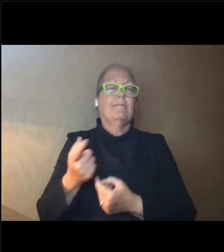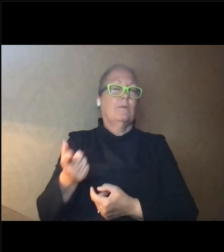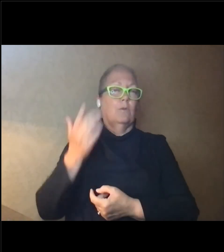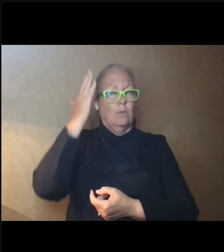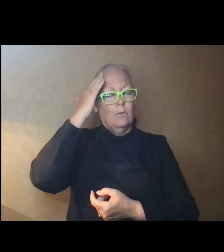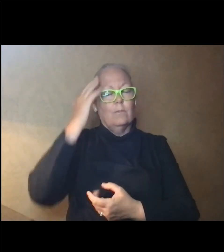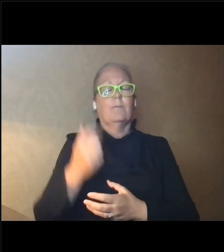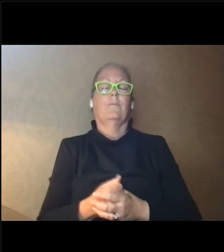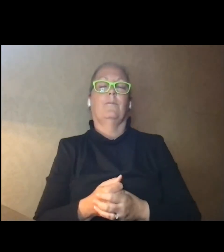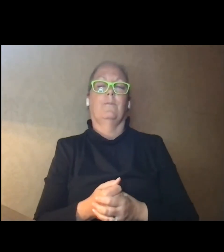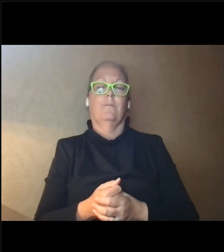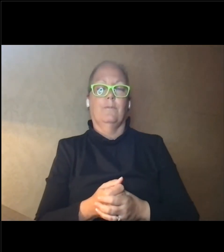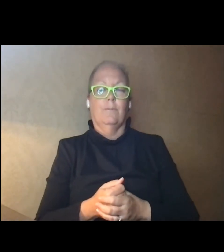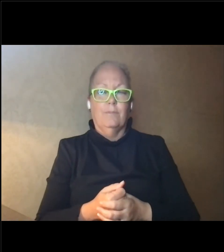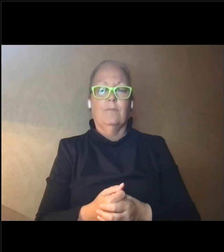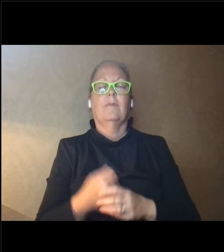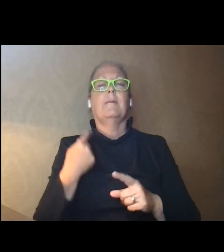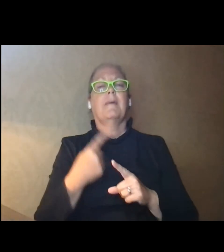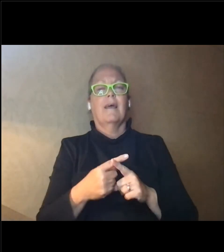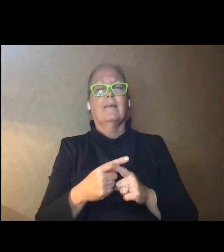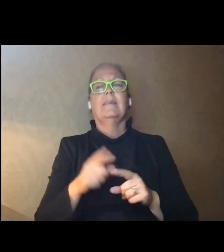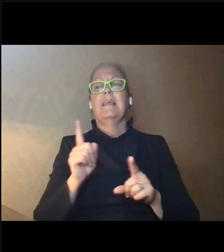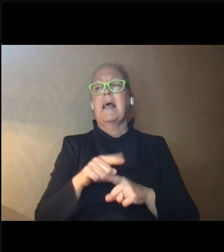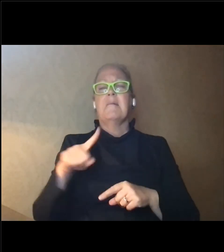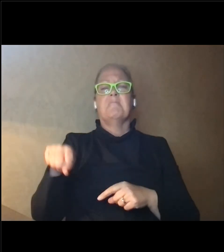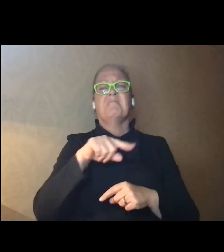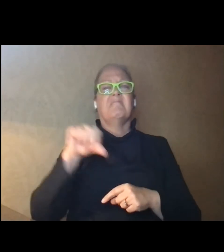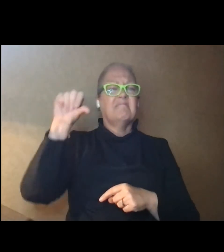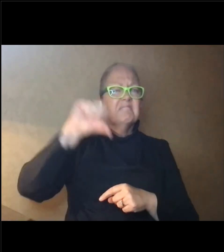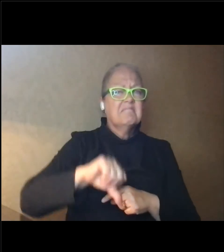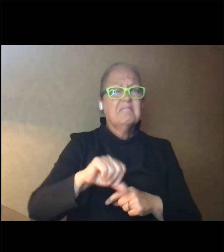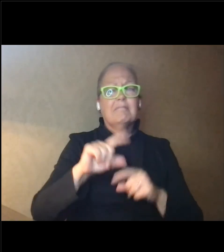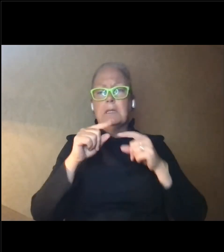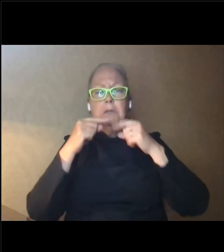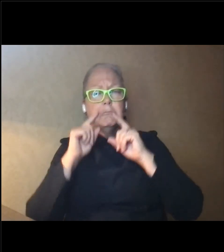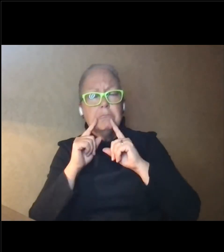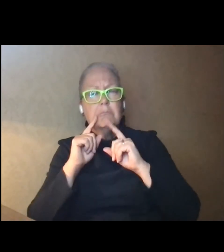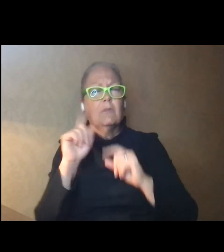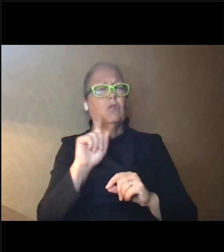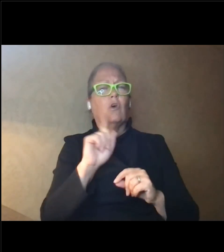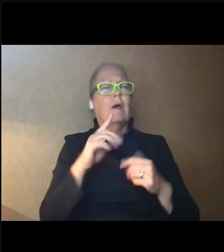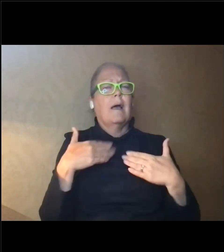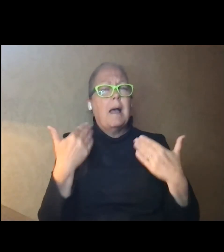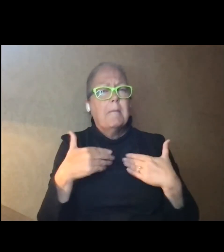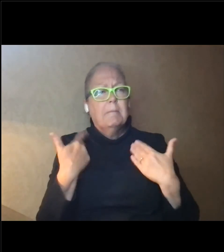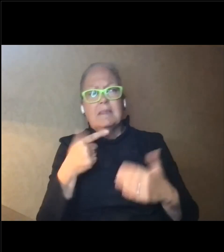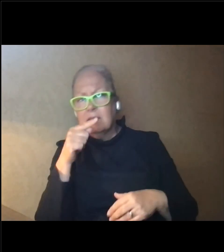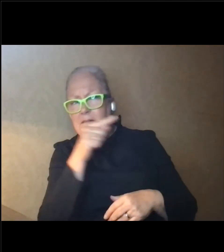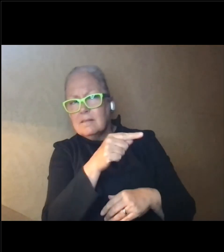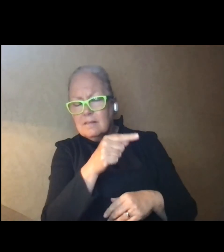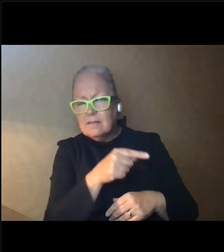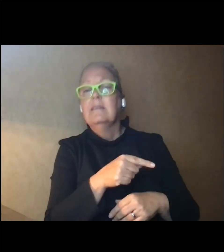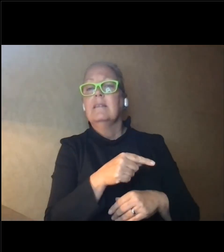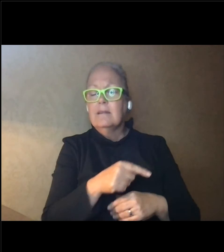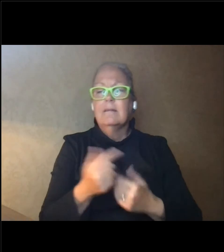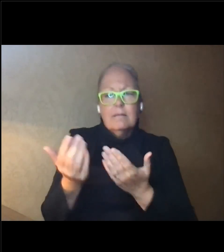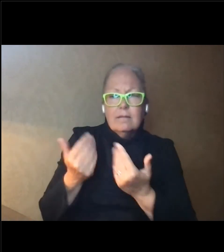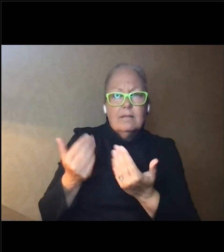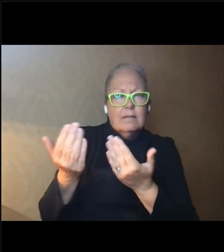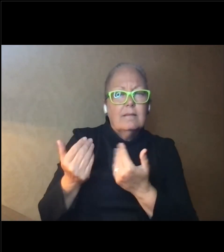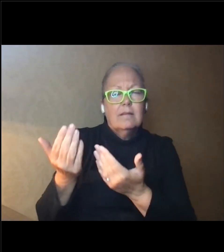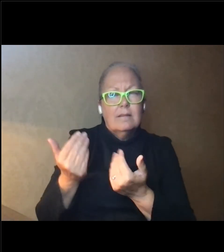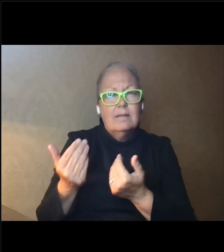inclusive feedback and complaint mechanisms and analyzed this data on a constant basis to make sure that especially